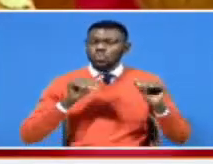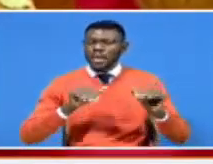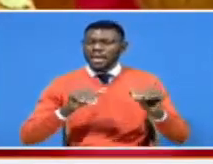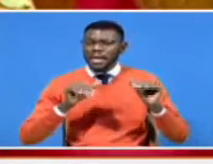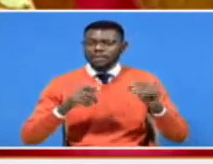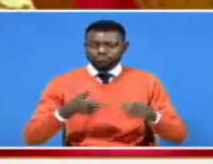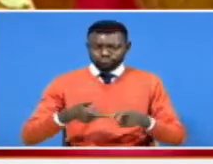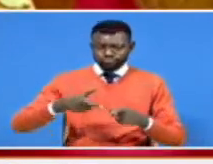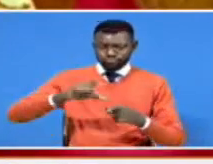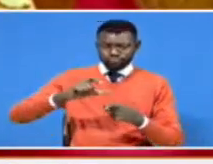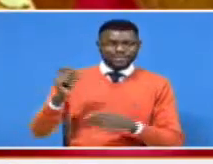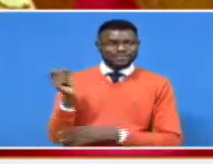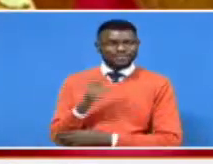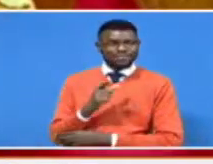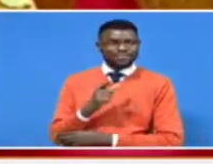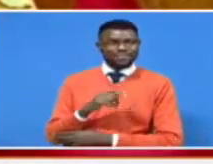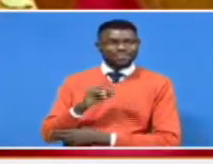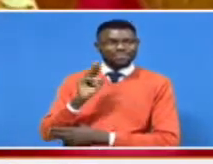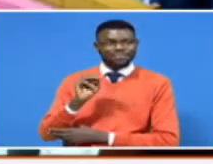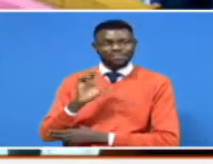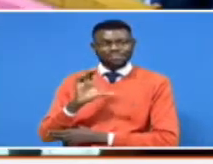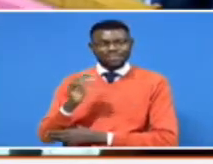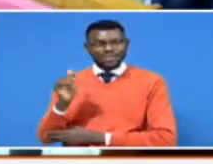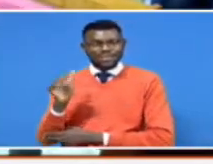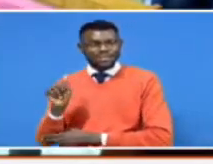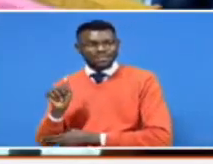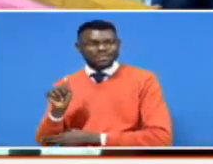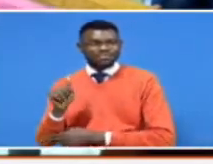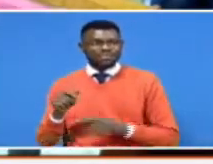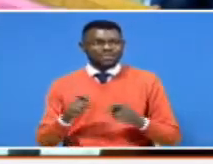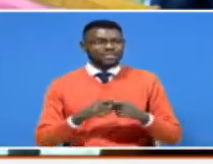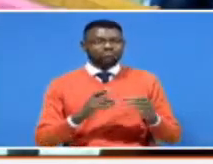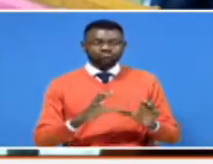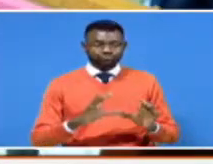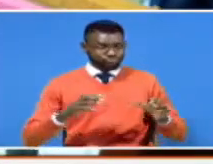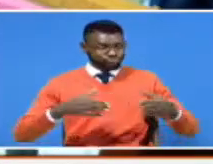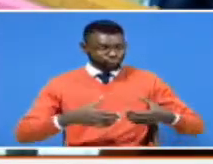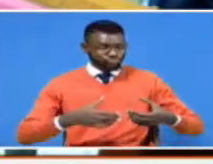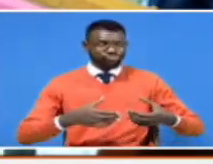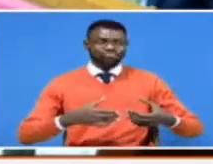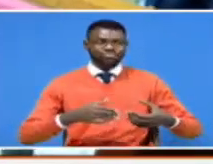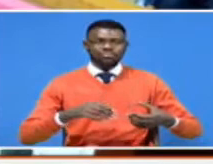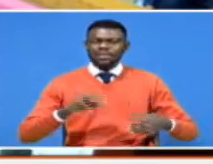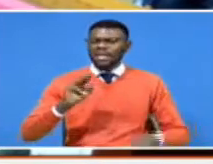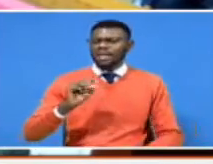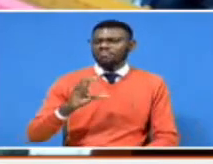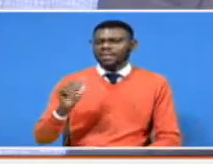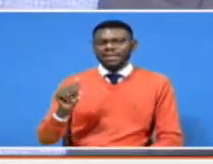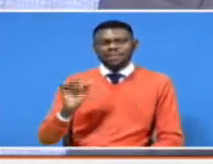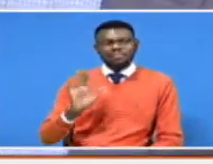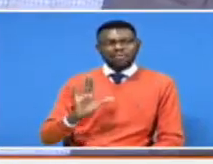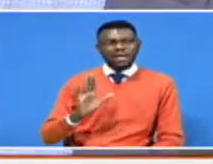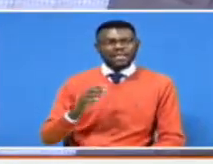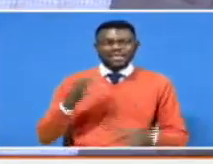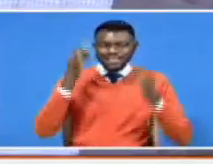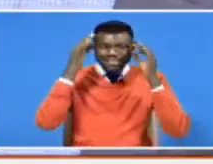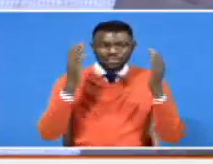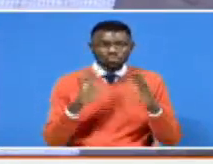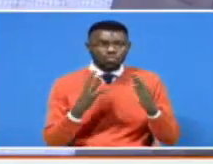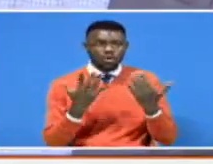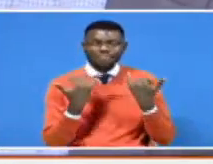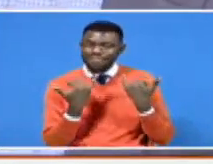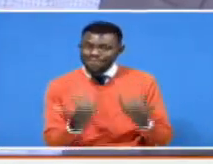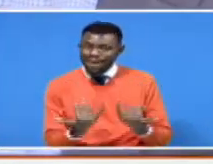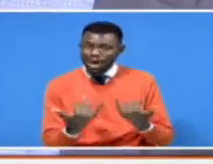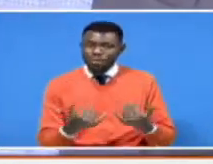salary. The members of County Assembly and the body that is County Assembly Forum decided it's now time for the